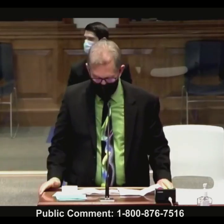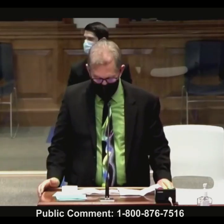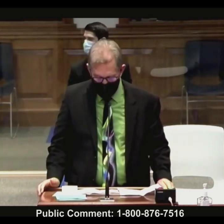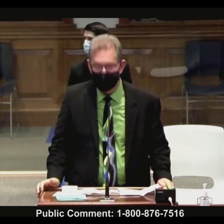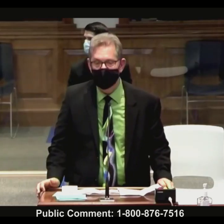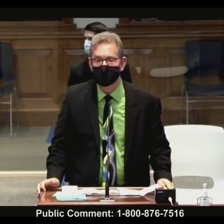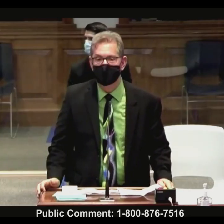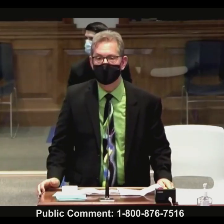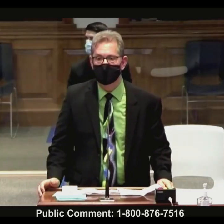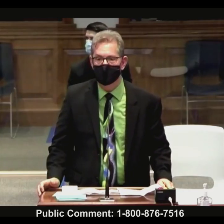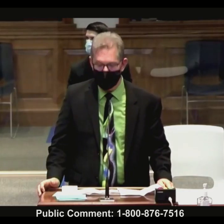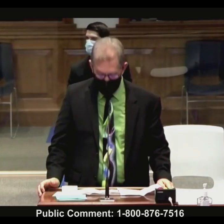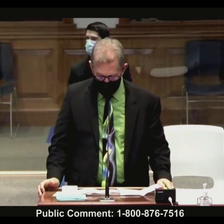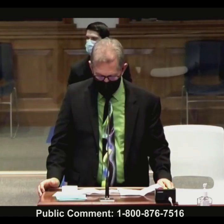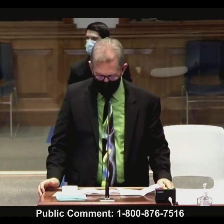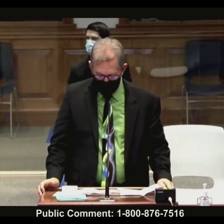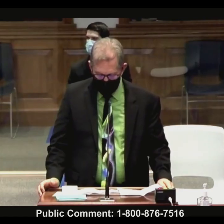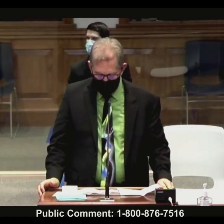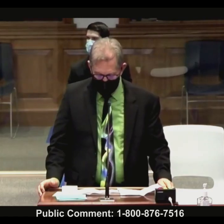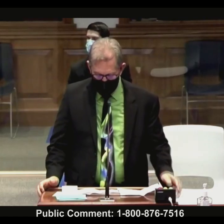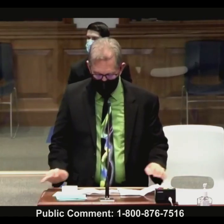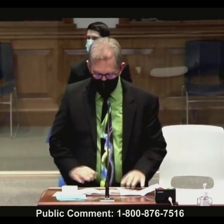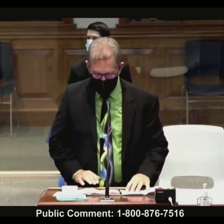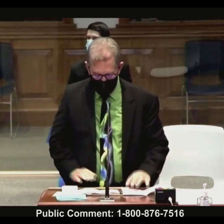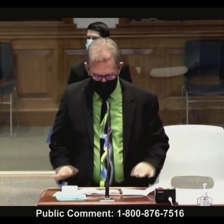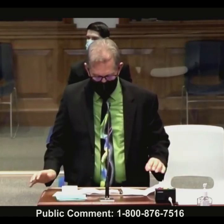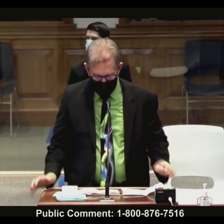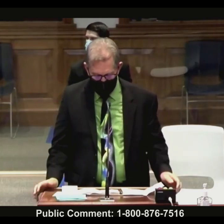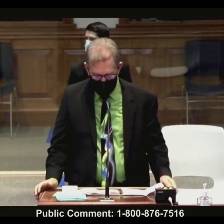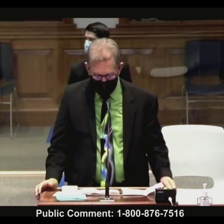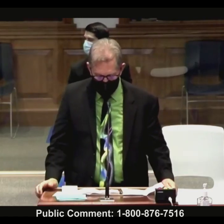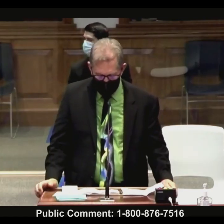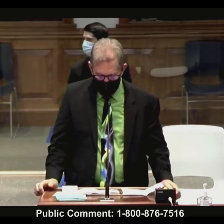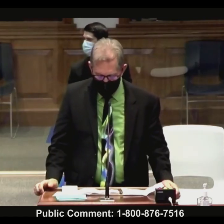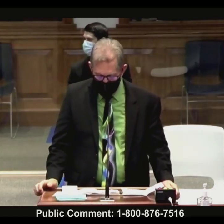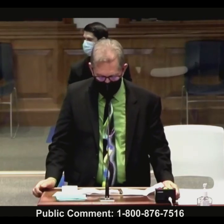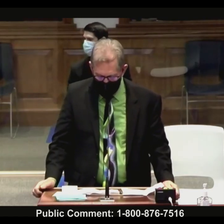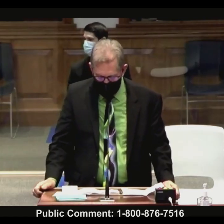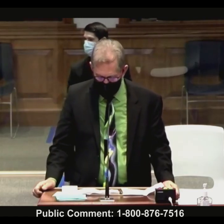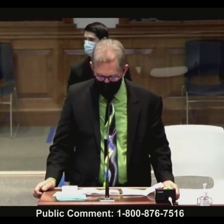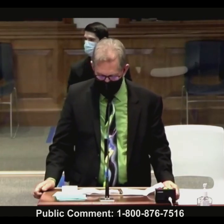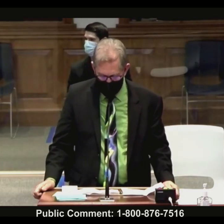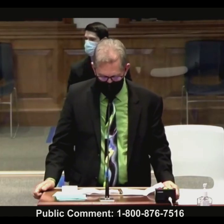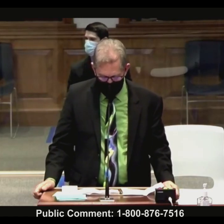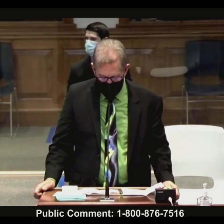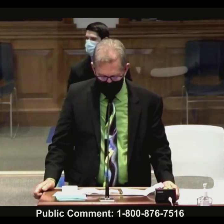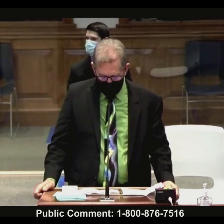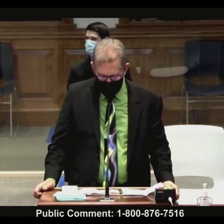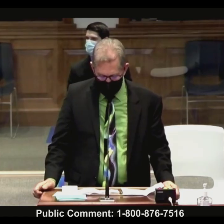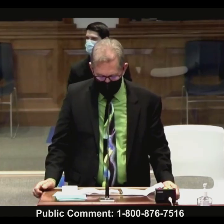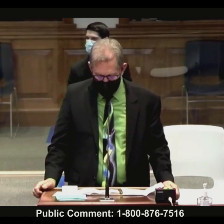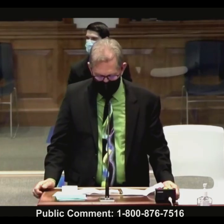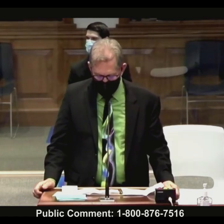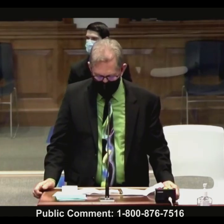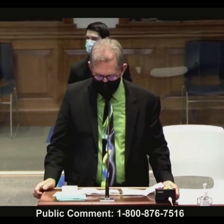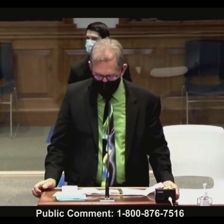moved here in 1986 of March. After being here a short time, our family grew, and more exciting things were happening in the city and